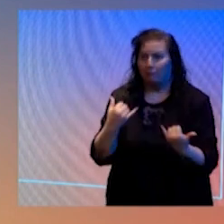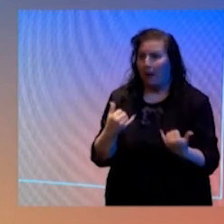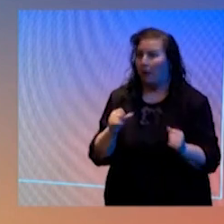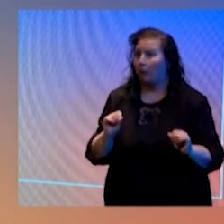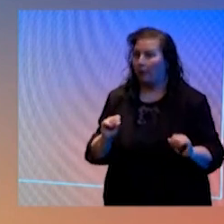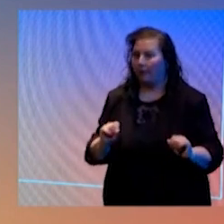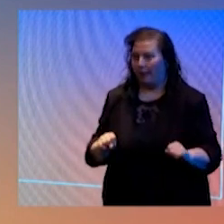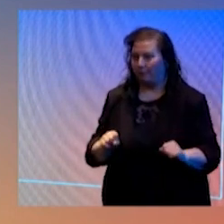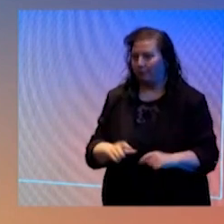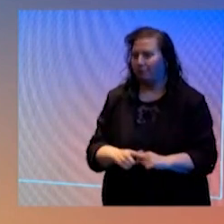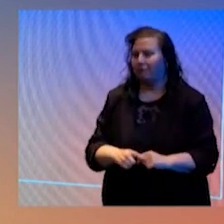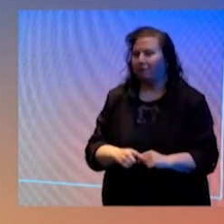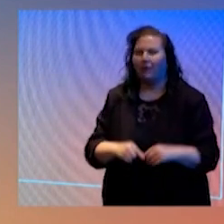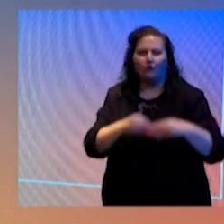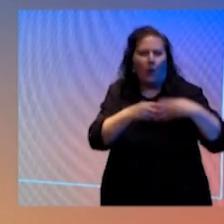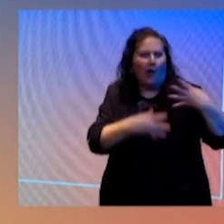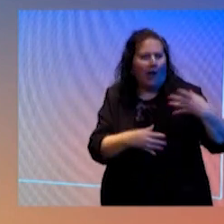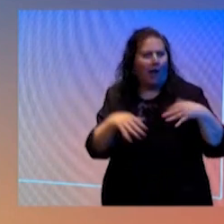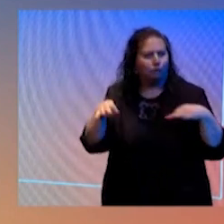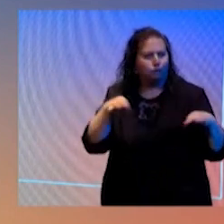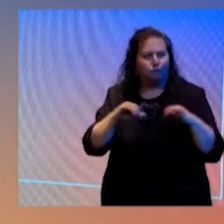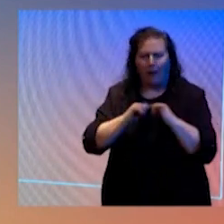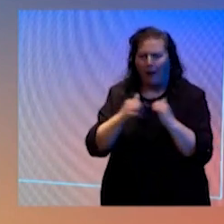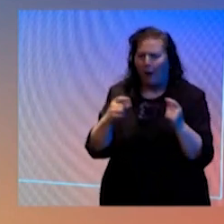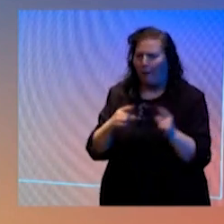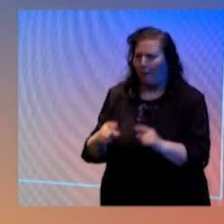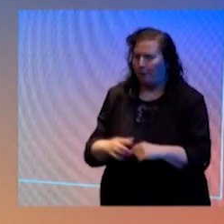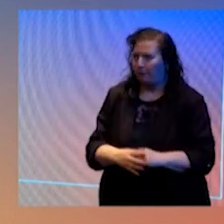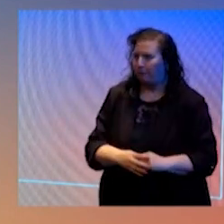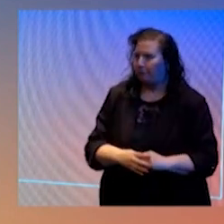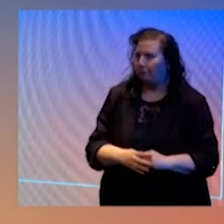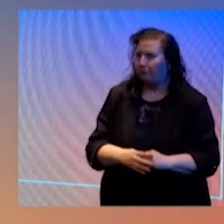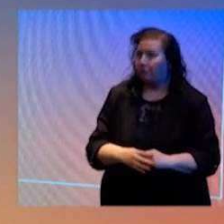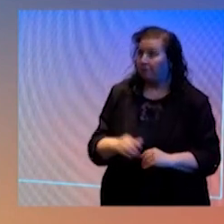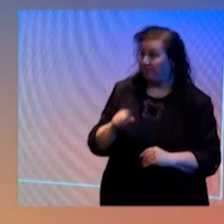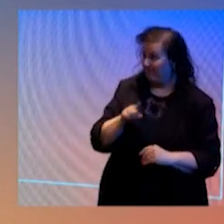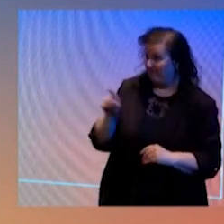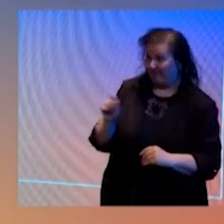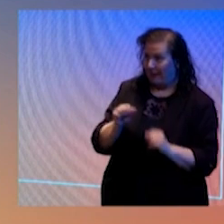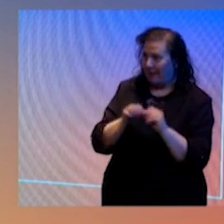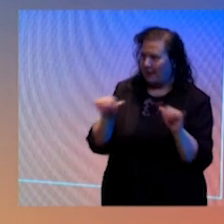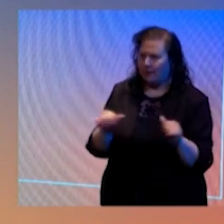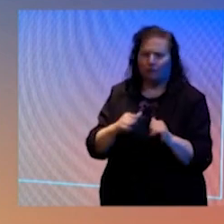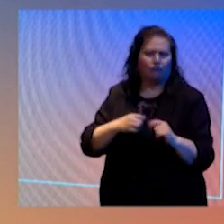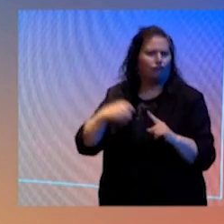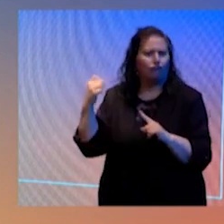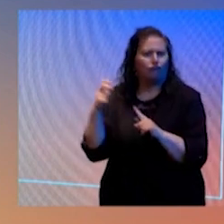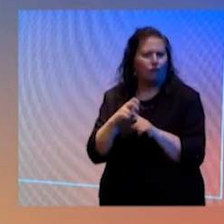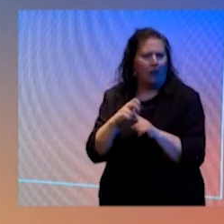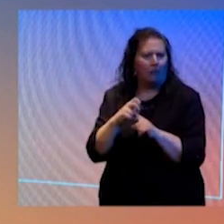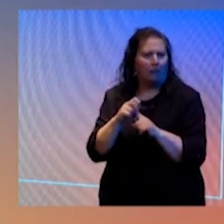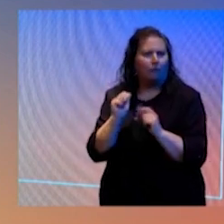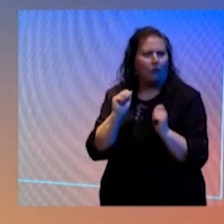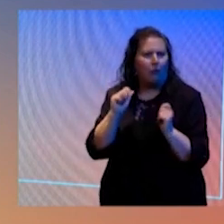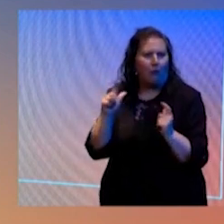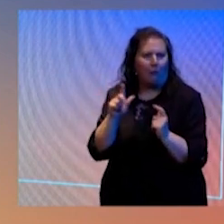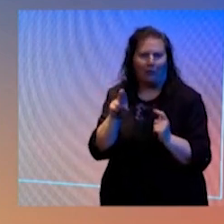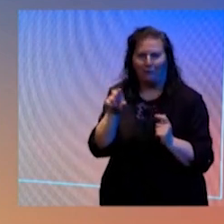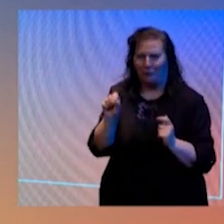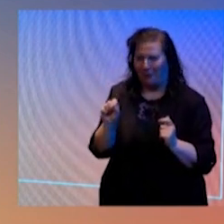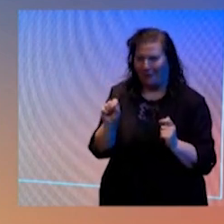So I outlined how we're going to do that to make our system the very best in the United States of